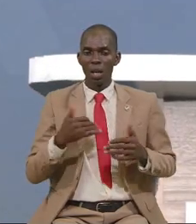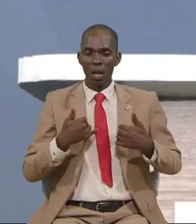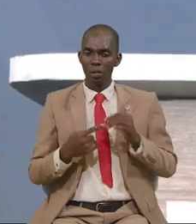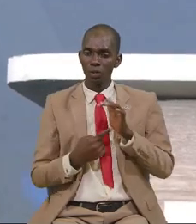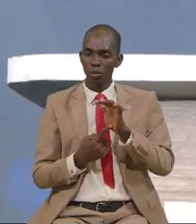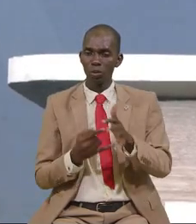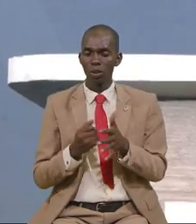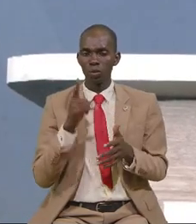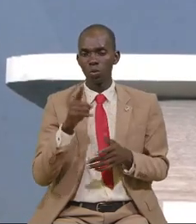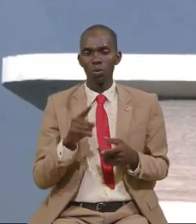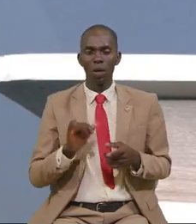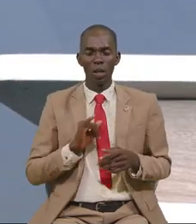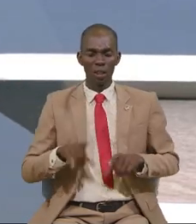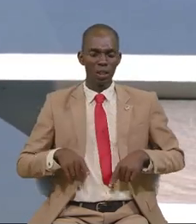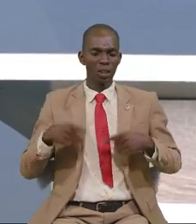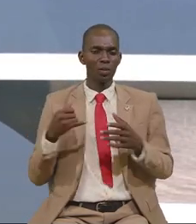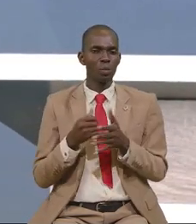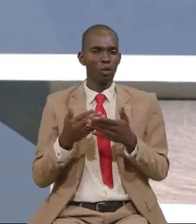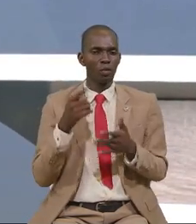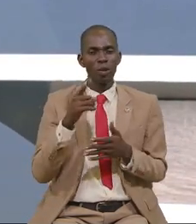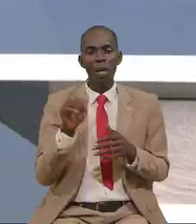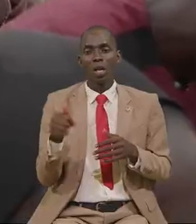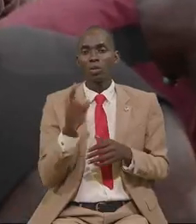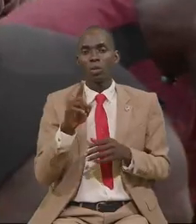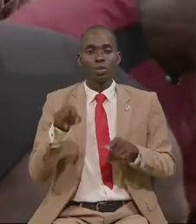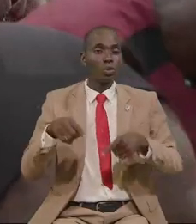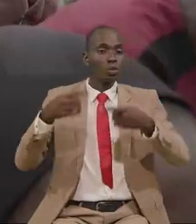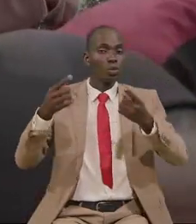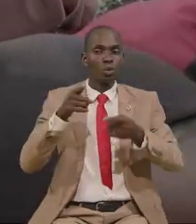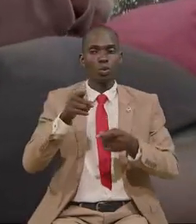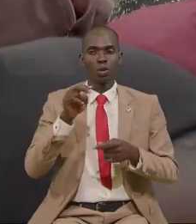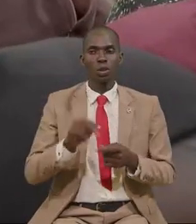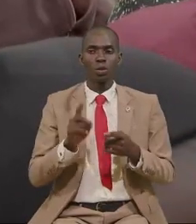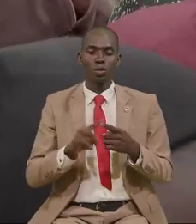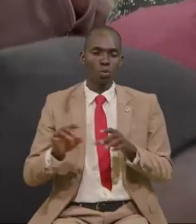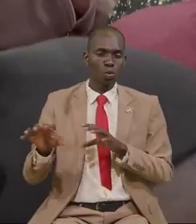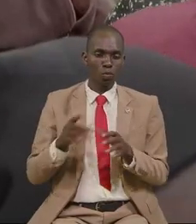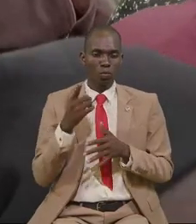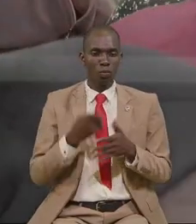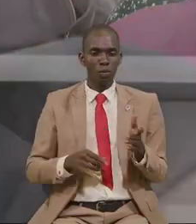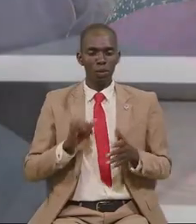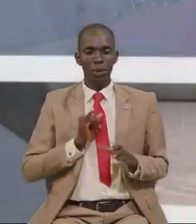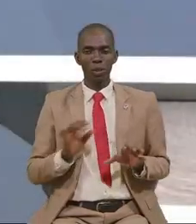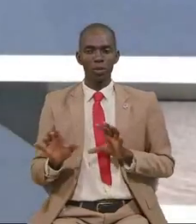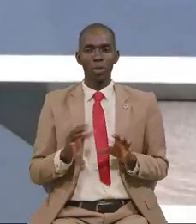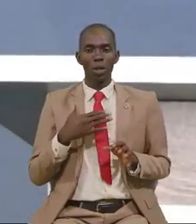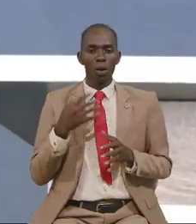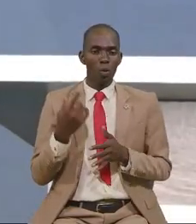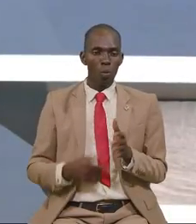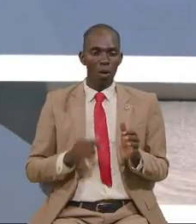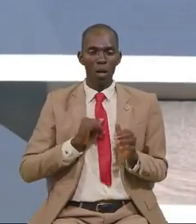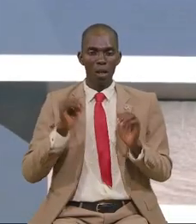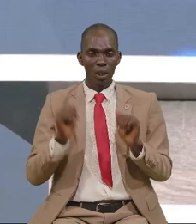now you are to go. Anywhere you go, you are to do what I do. And what I could do, what I can do,